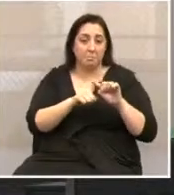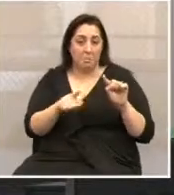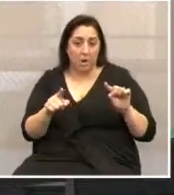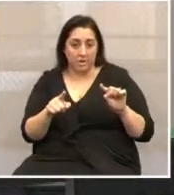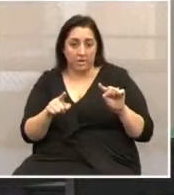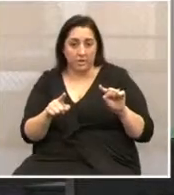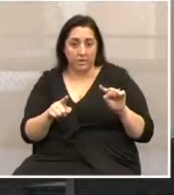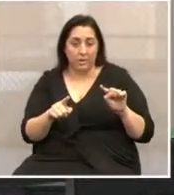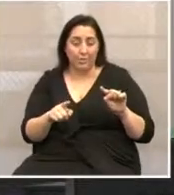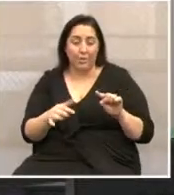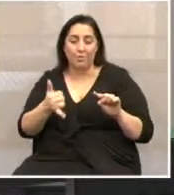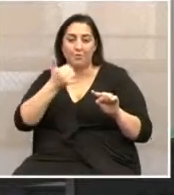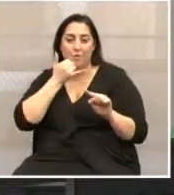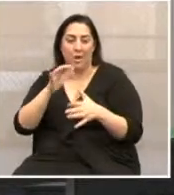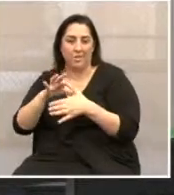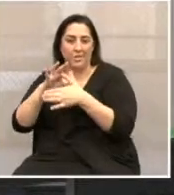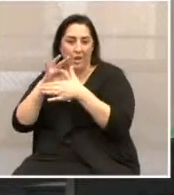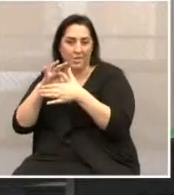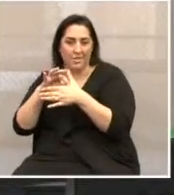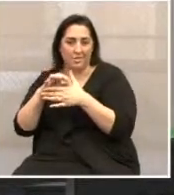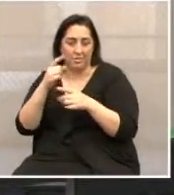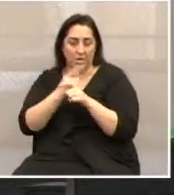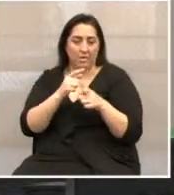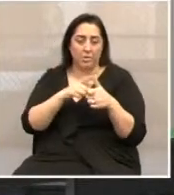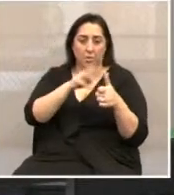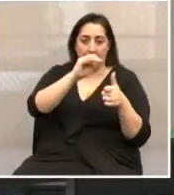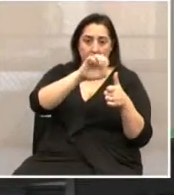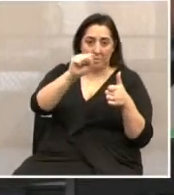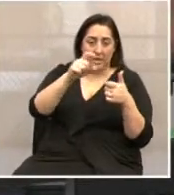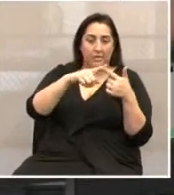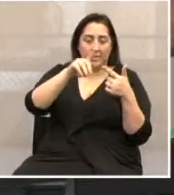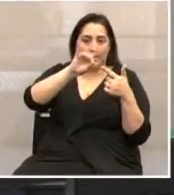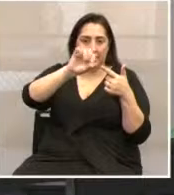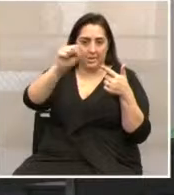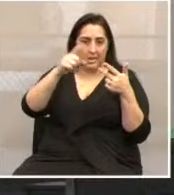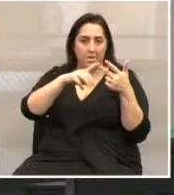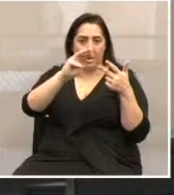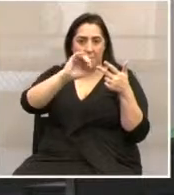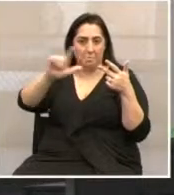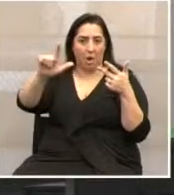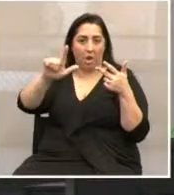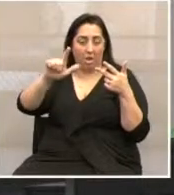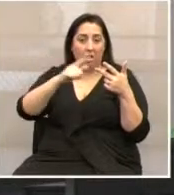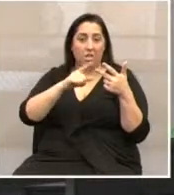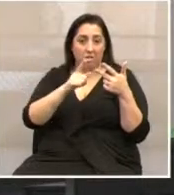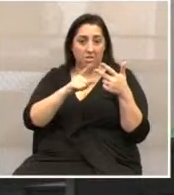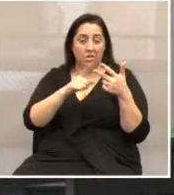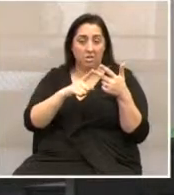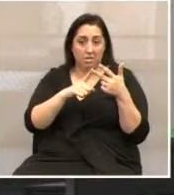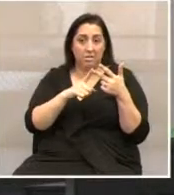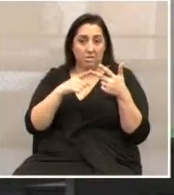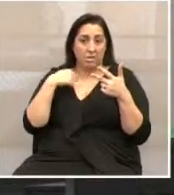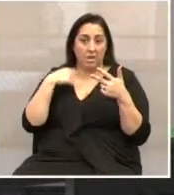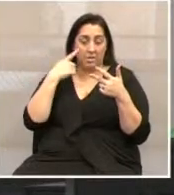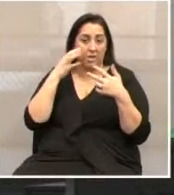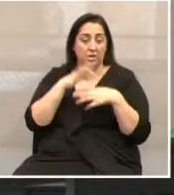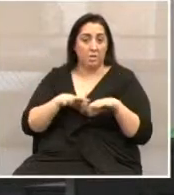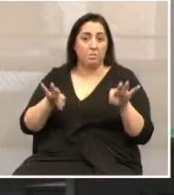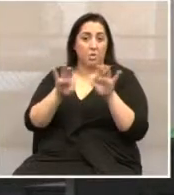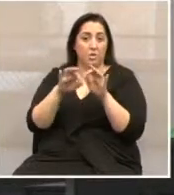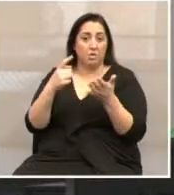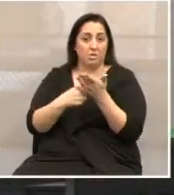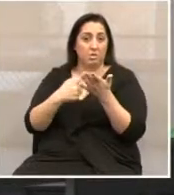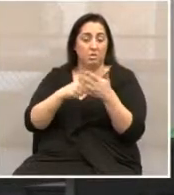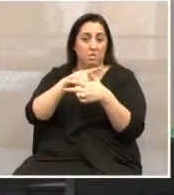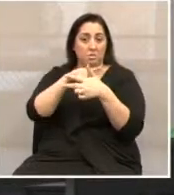of context. So we have misinformation, disinformation, malinformation. And so I would encourage us to talk about those three